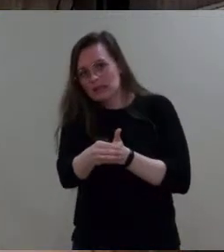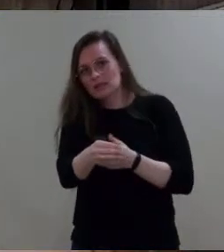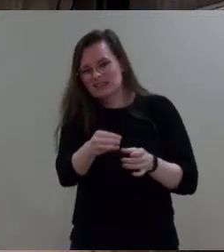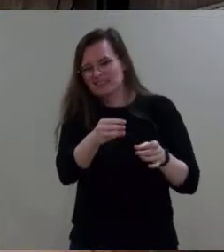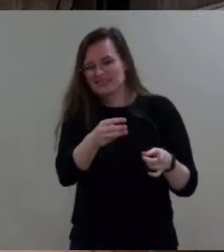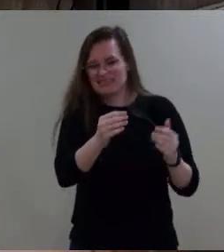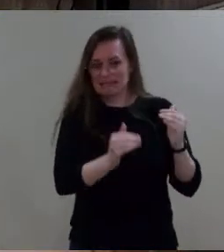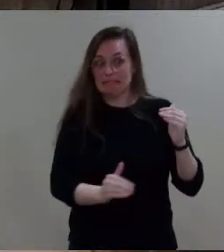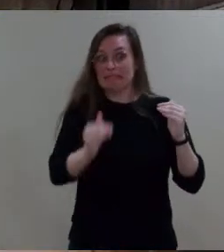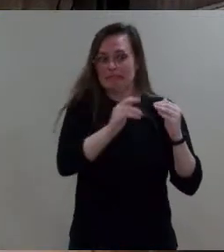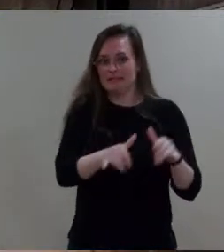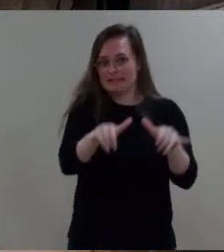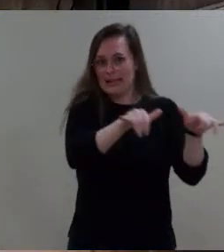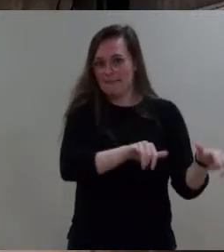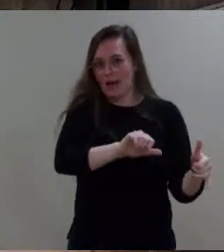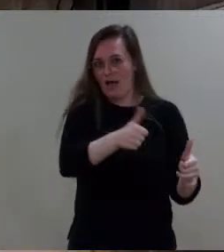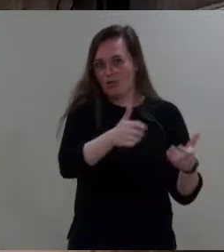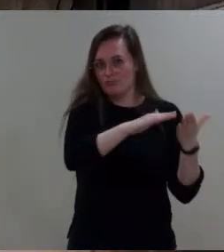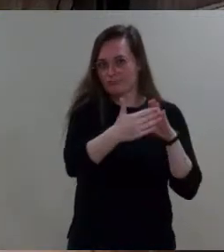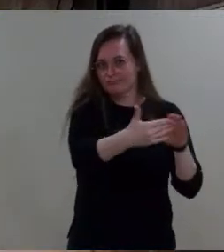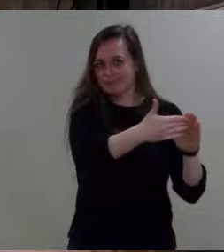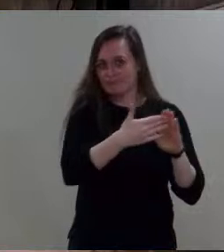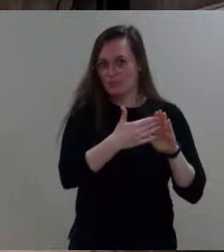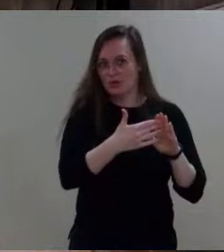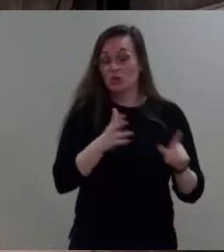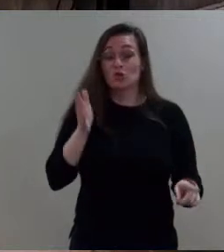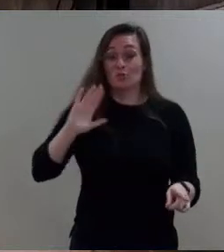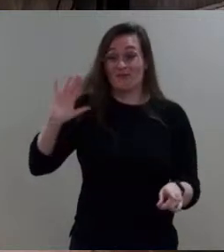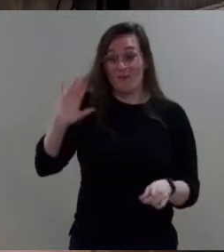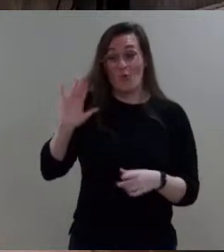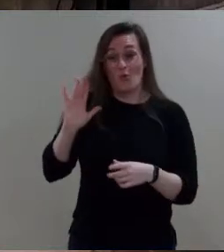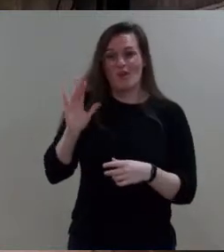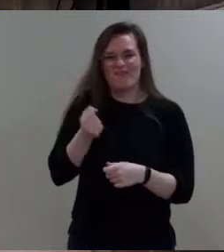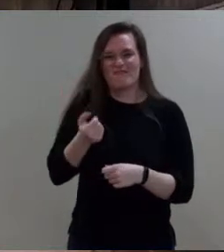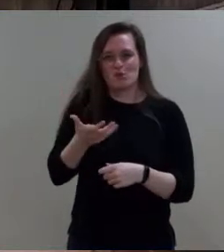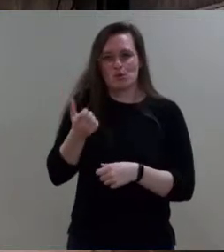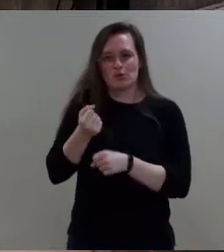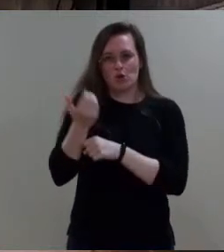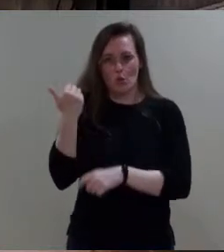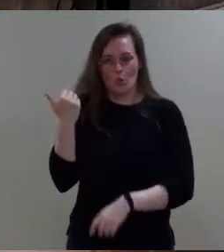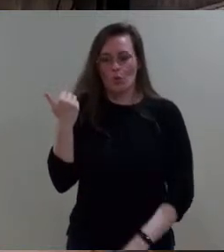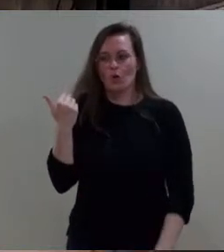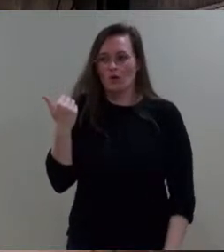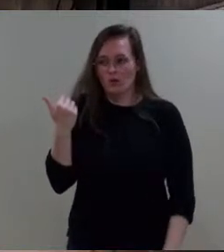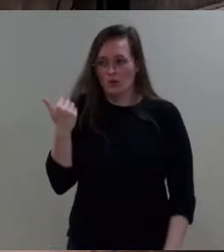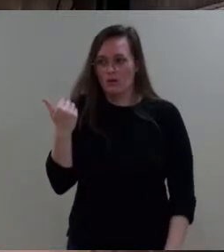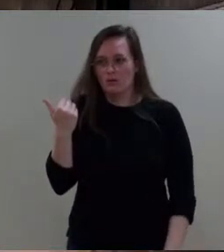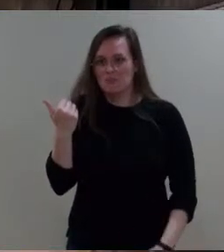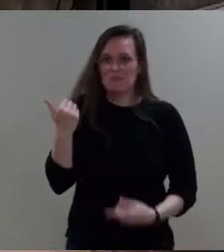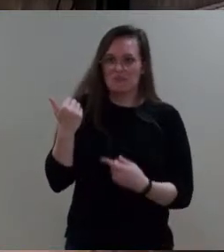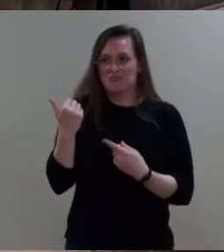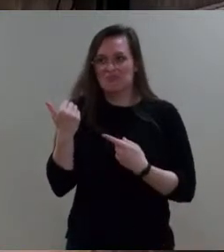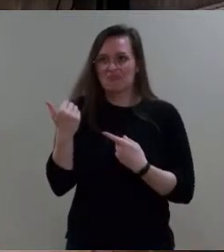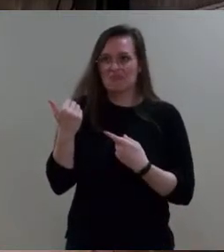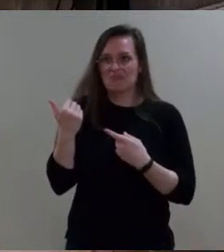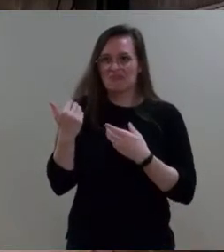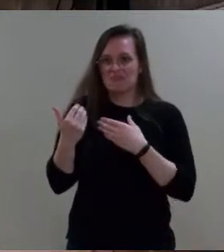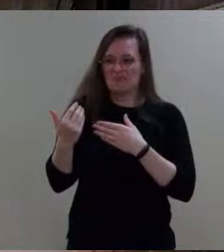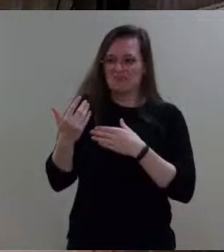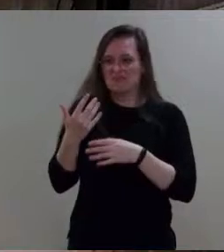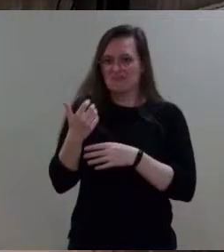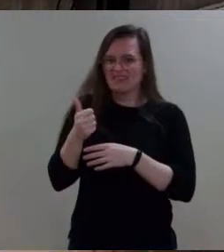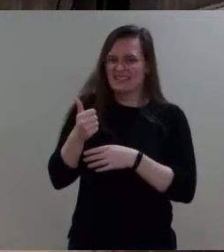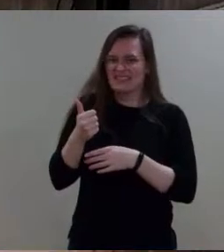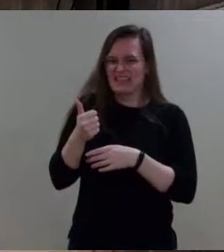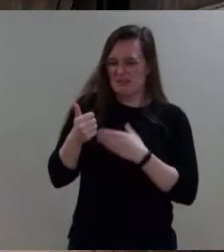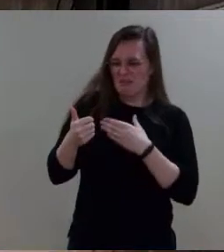in the capital. Now, in Cumberland, a number of years ago, the province, and not that many years ago, within the last 10 years, the province went in and said,